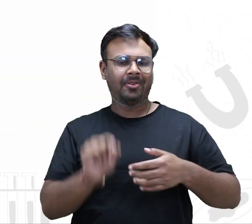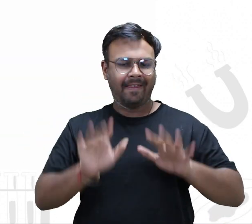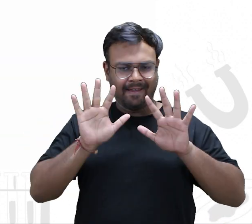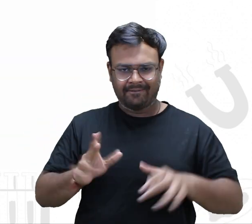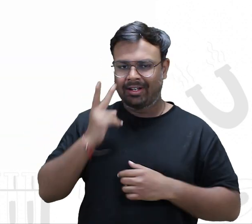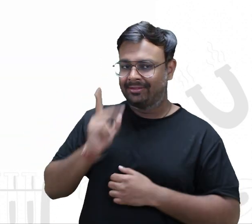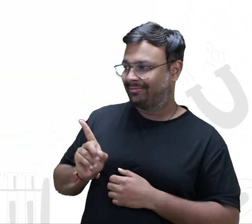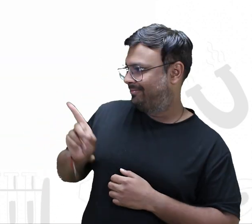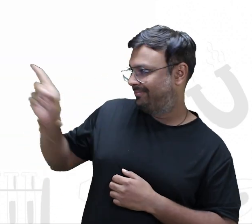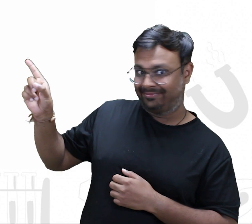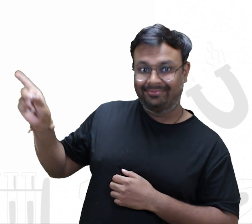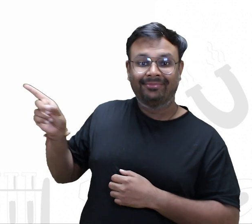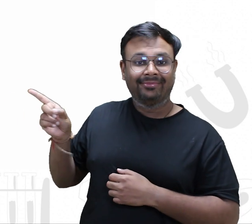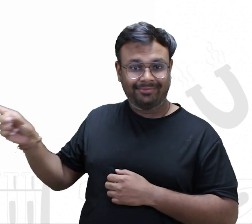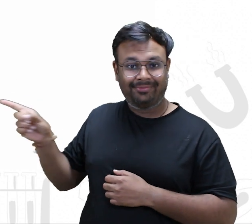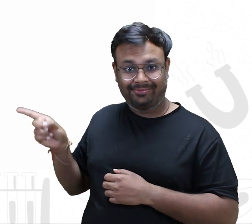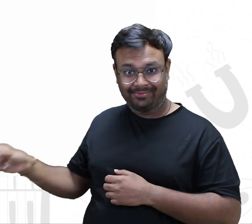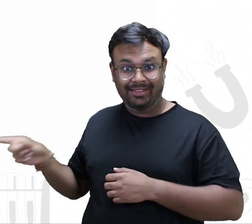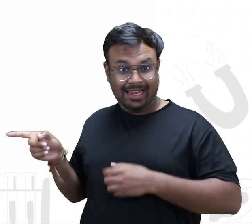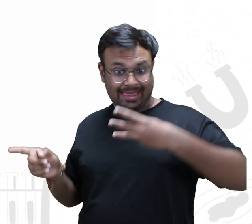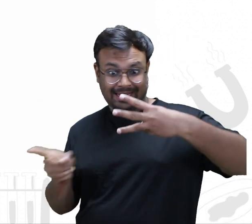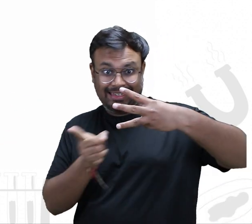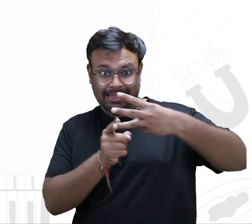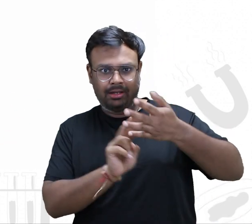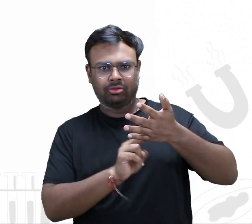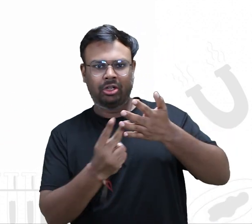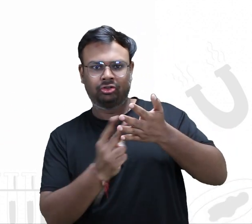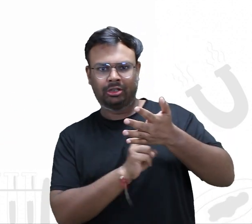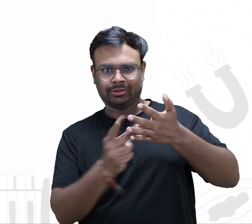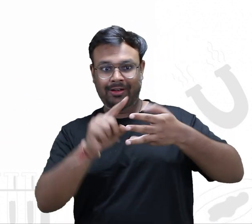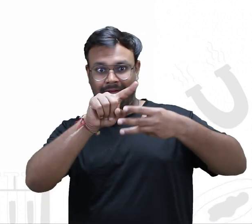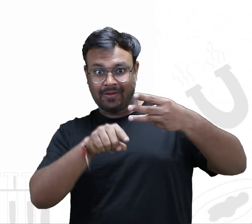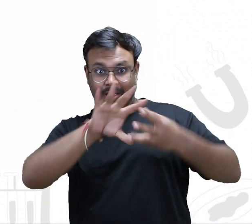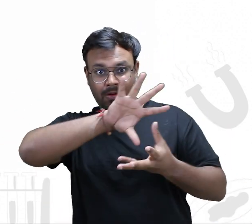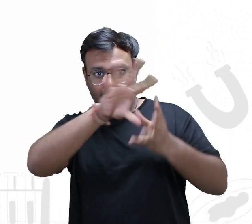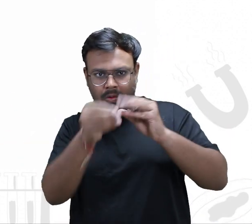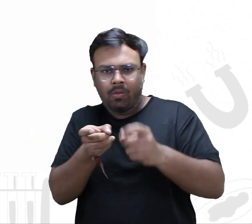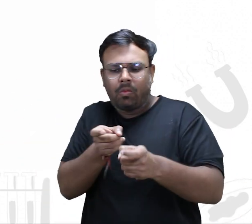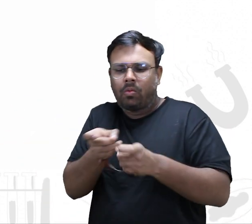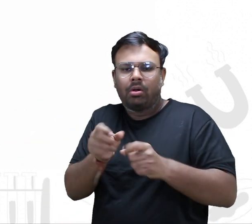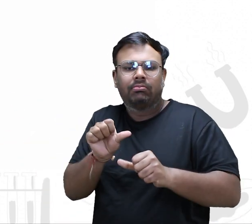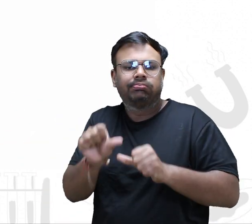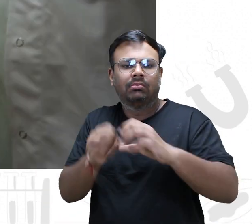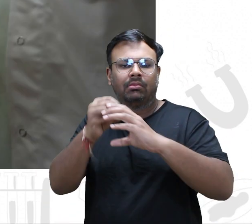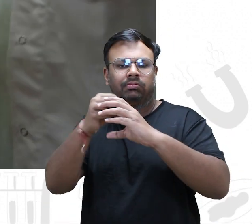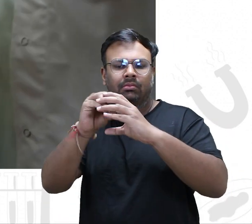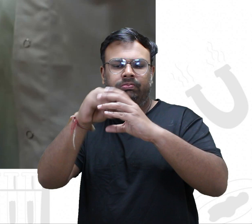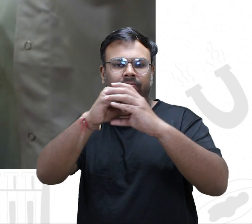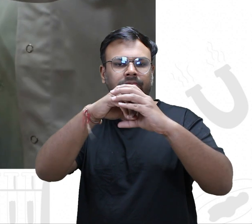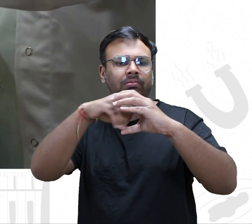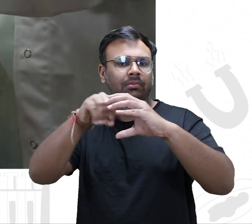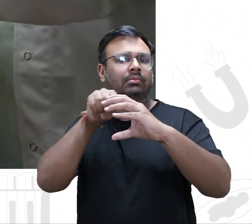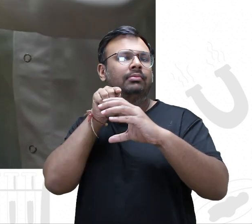of extracellular signaling, cellular metabolism, and epigenetic landscape that maintain the fidelity of the development process.